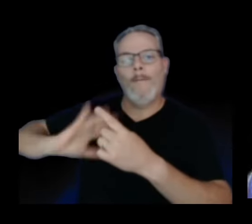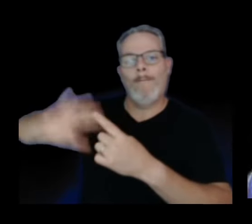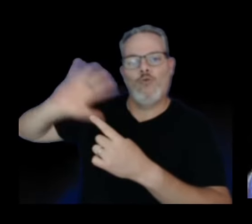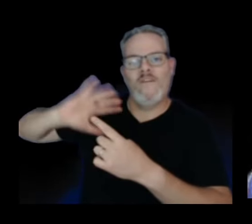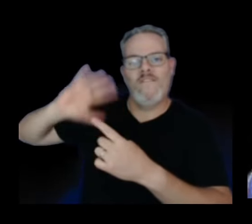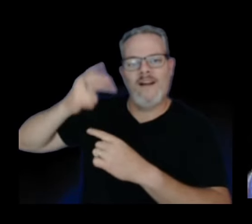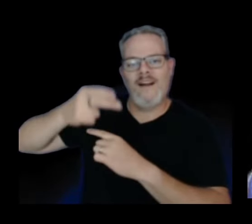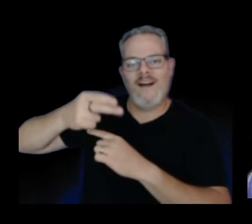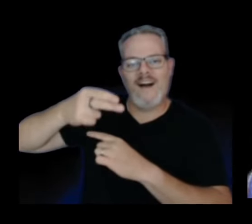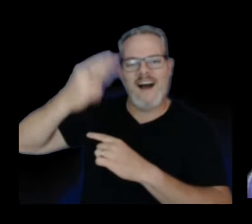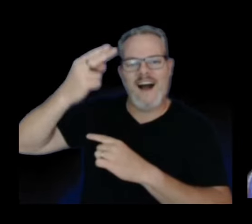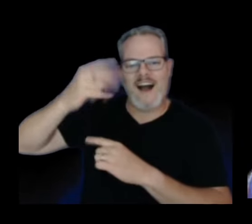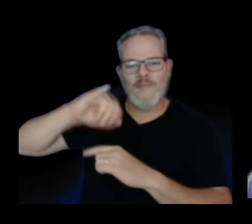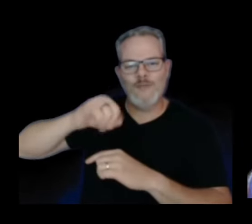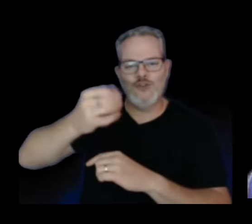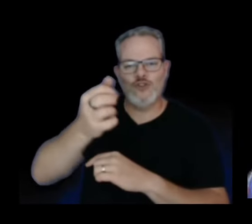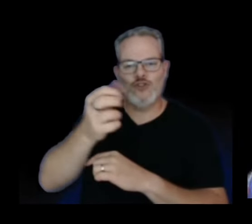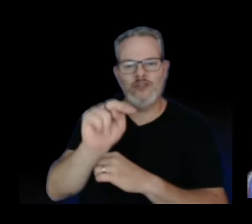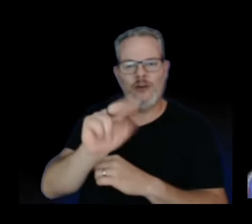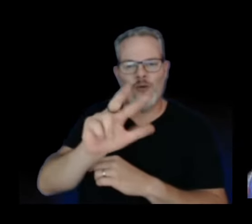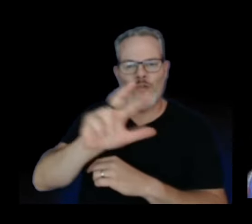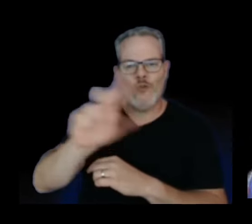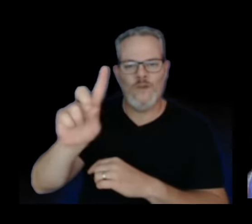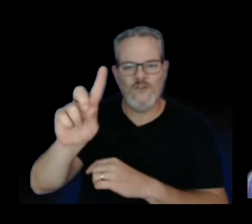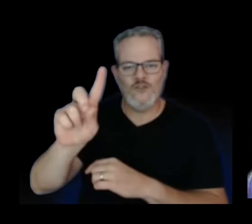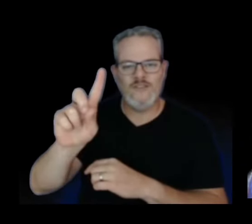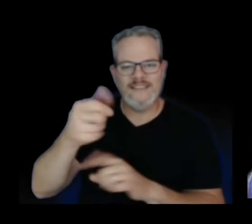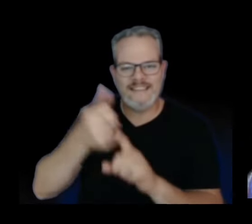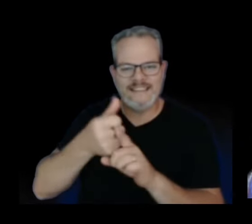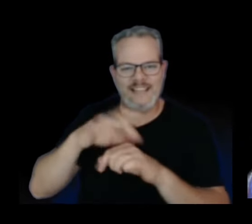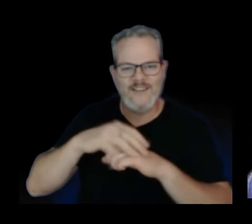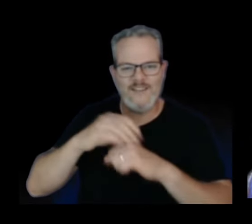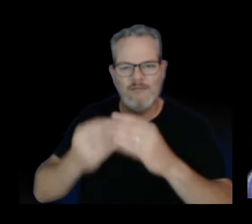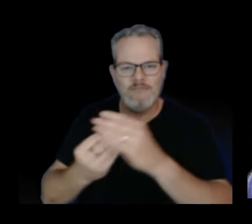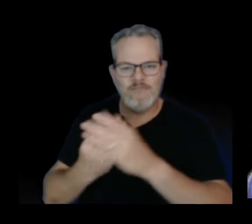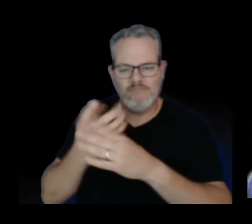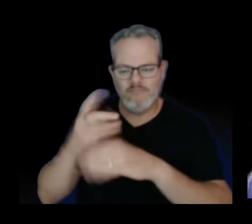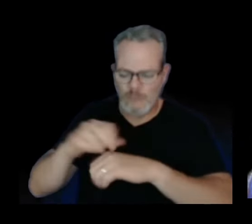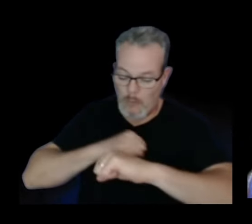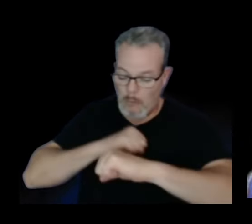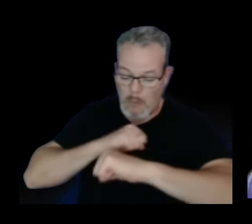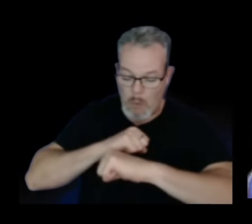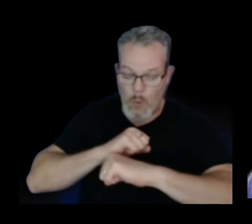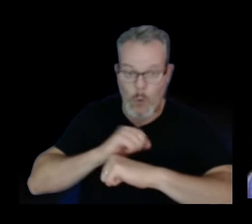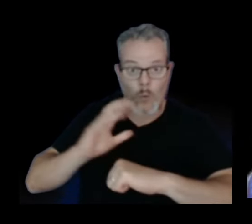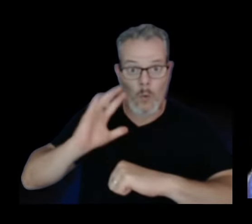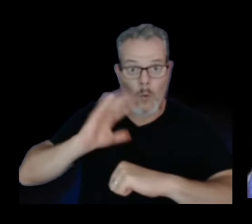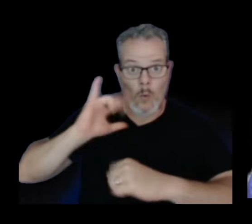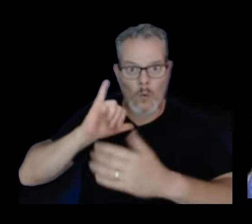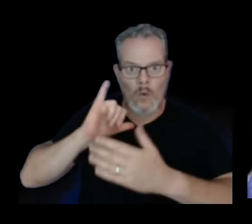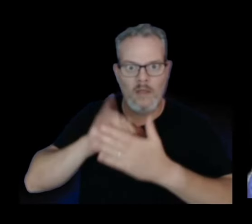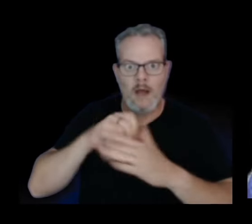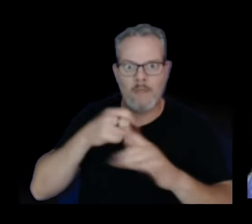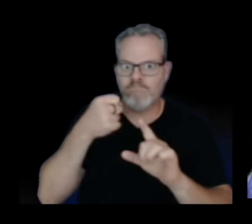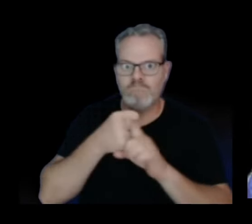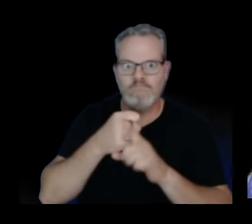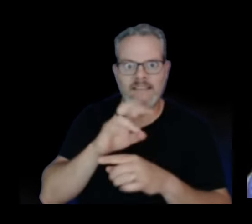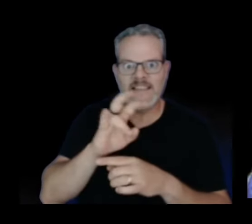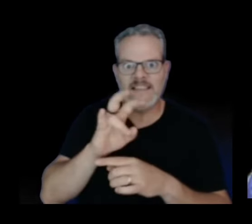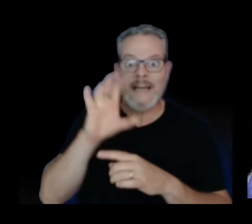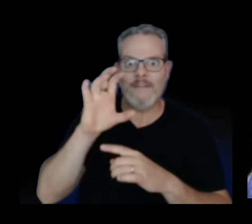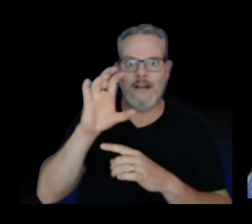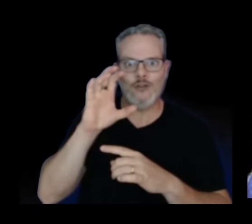January 31st intrusion, where we were up over 700 earthquakes in a single day. So it's the highest in the